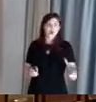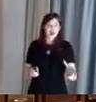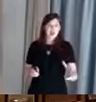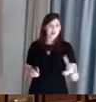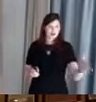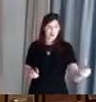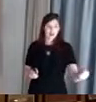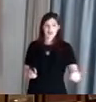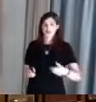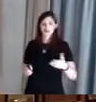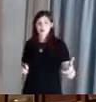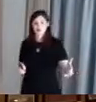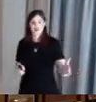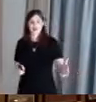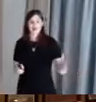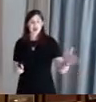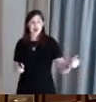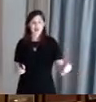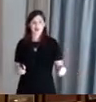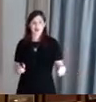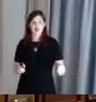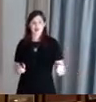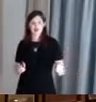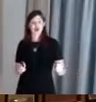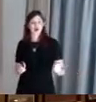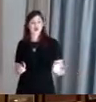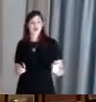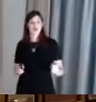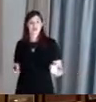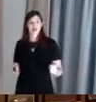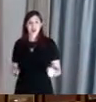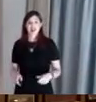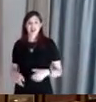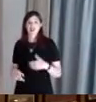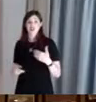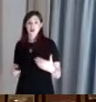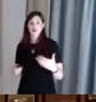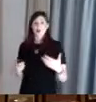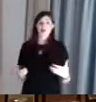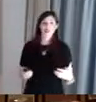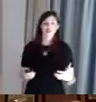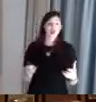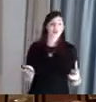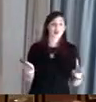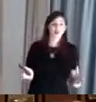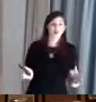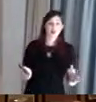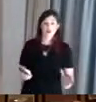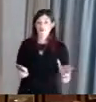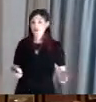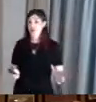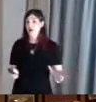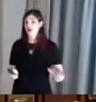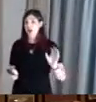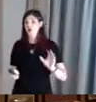UK, Britain, and the national healthcare services there. It actually disrupted operations all across Europe. So,